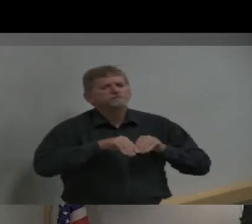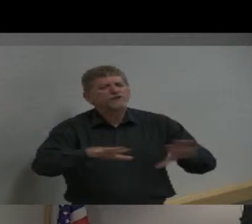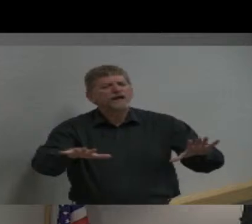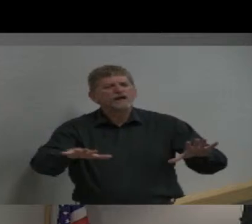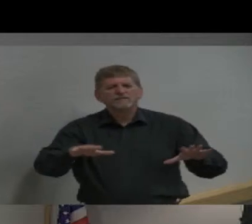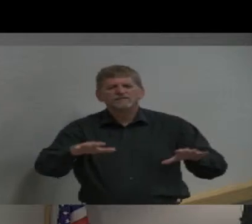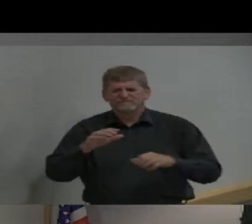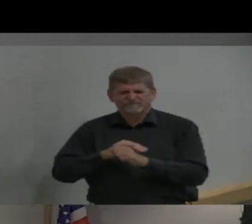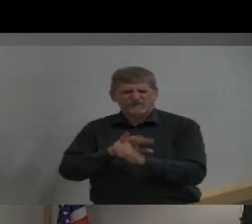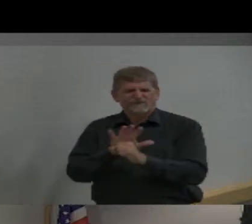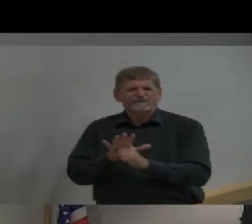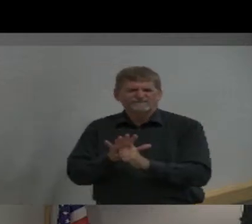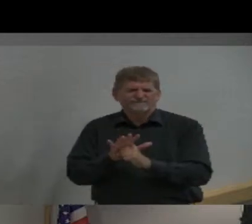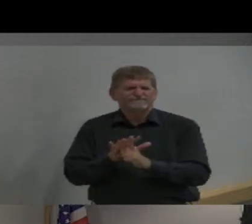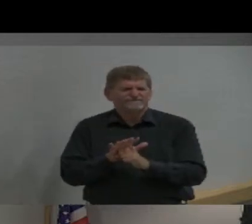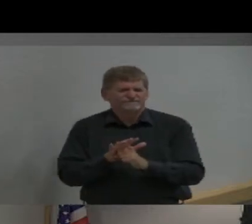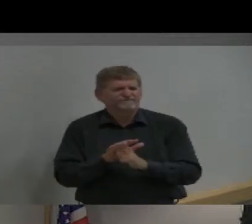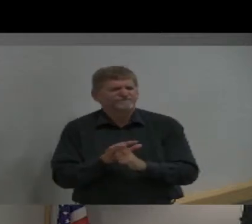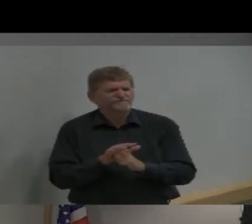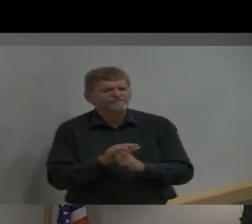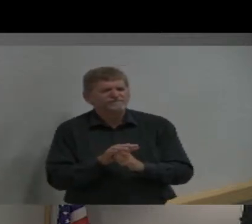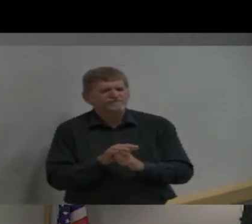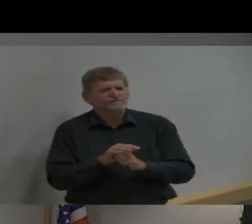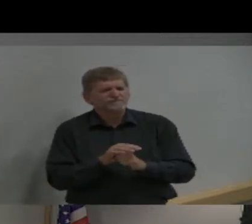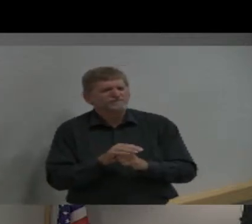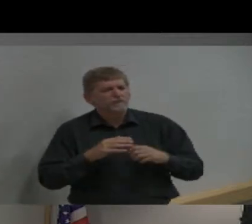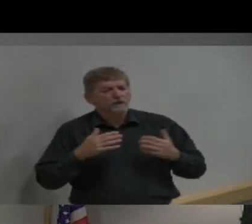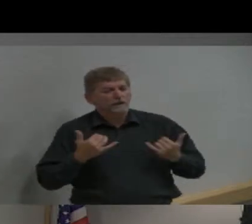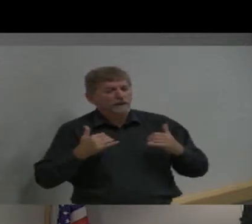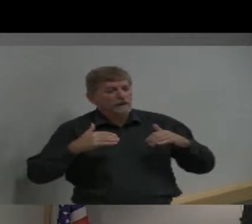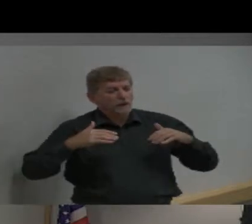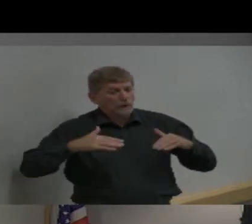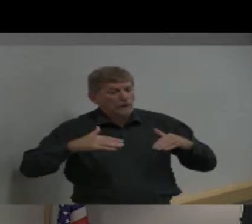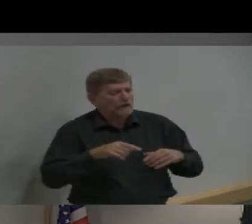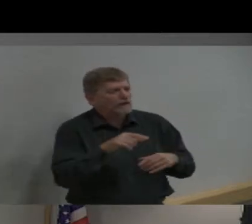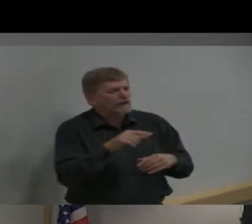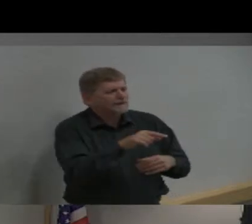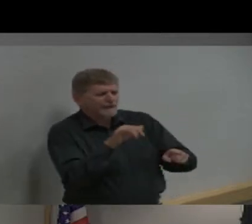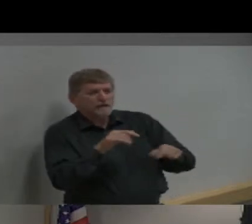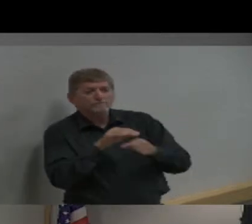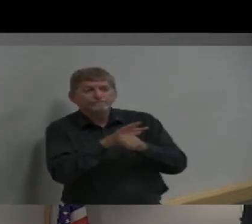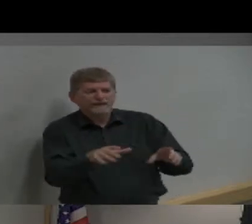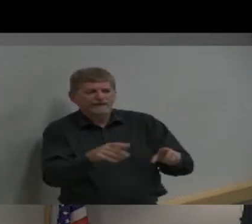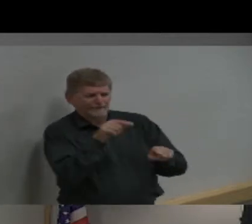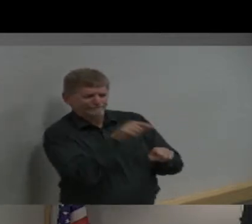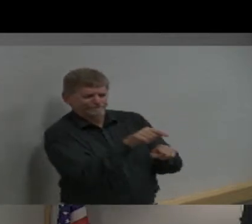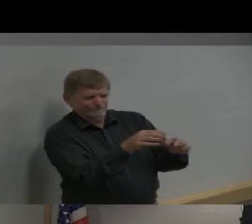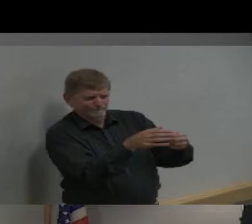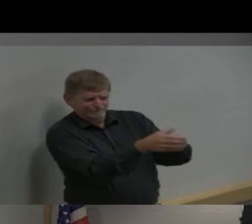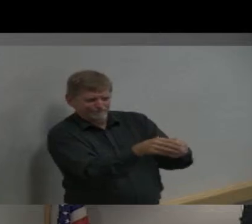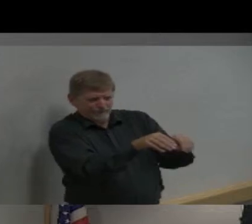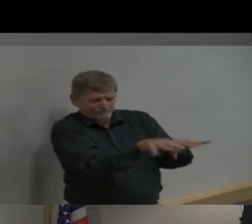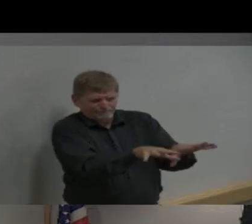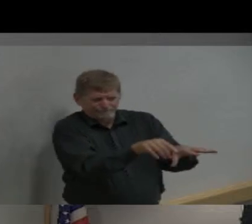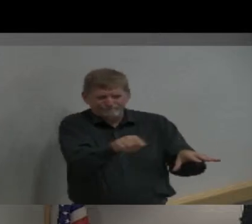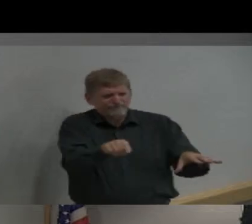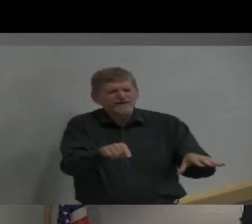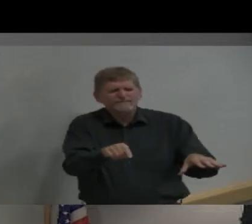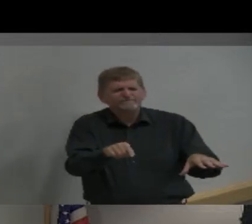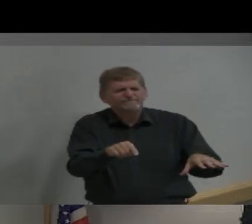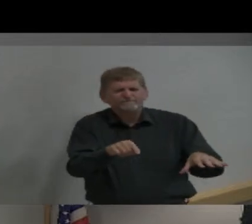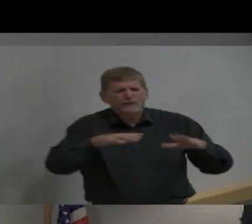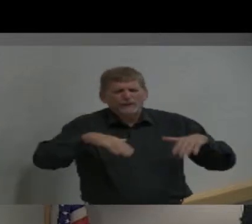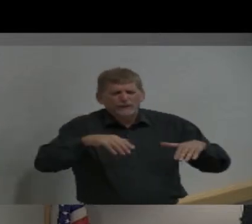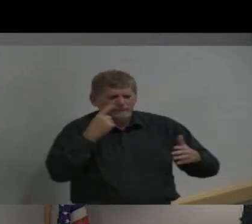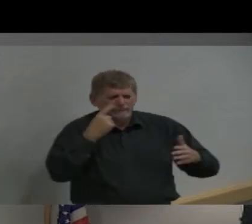not been any significant clusters or groupings that have been significant drivers in this increase.